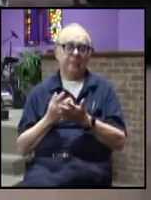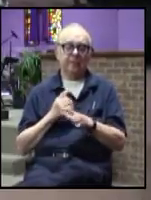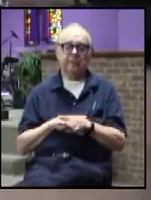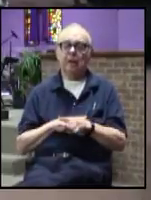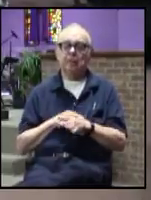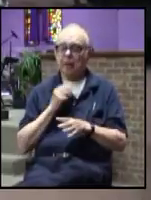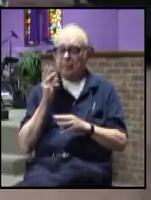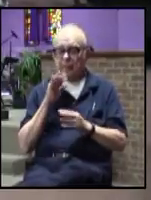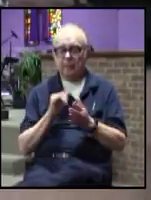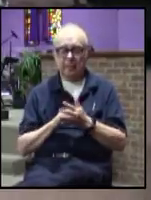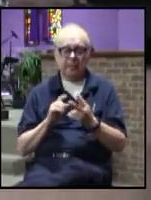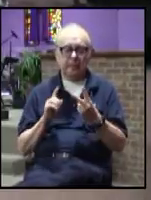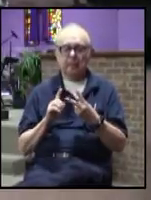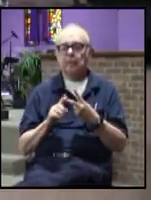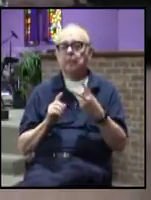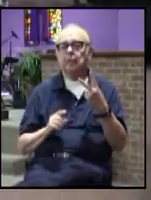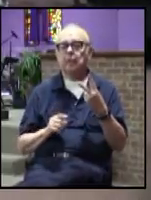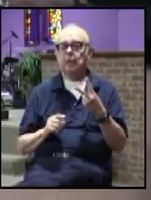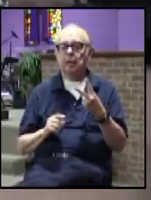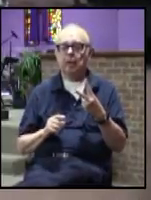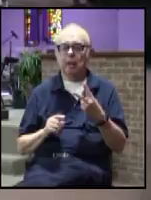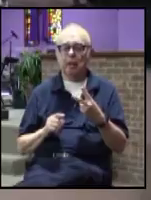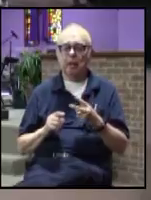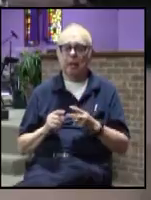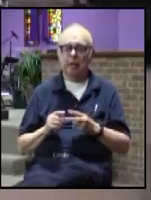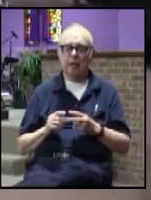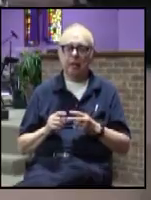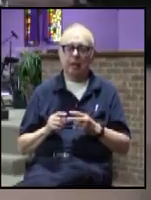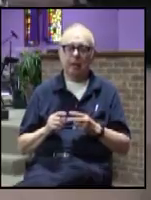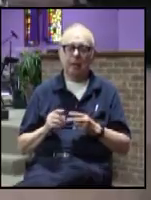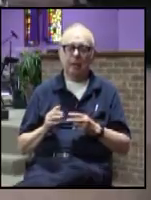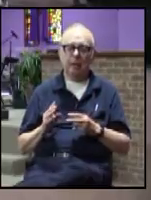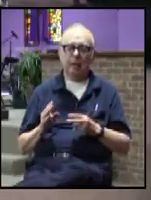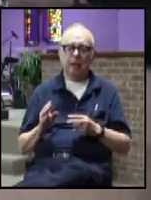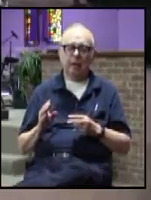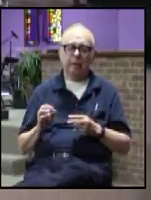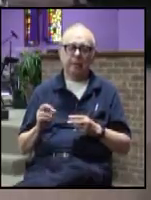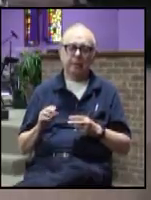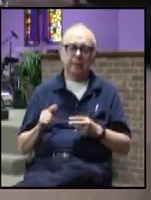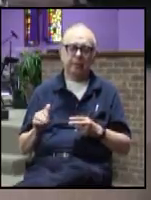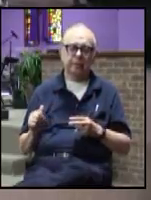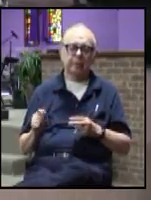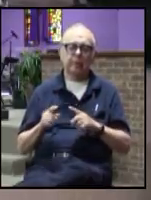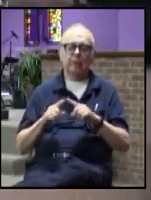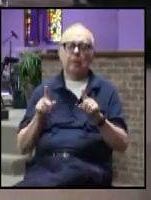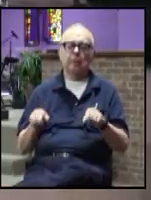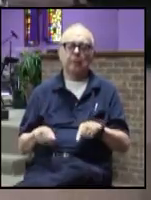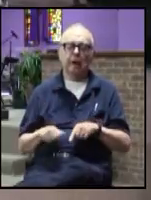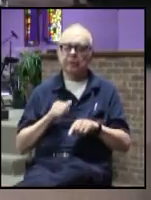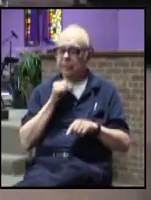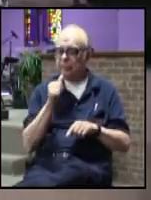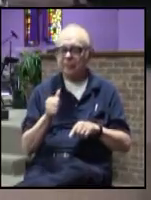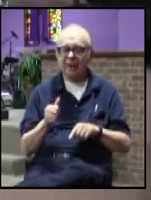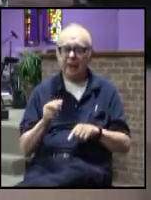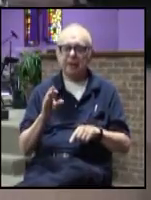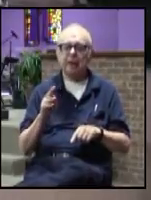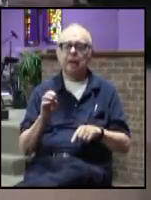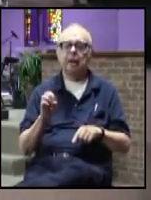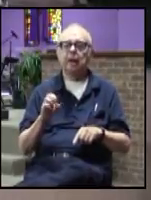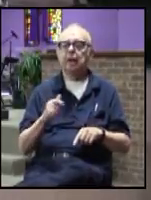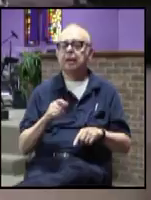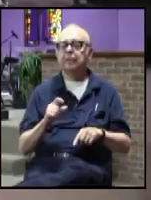Then I don't have to worry about it. Number 2, cereal boxes that don't reseal.